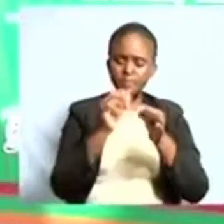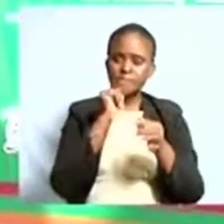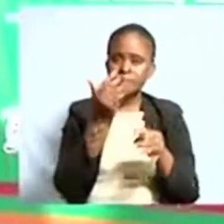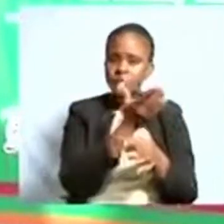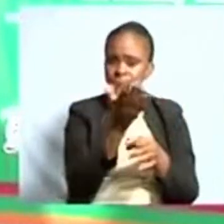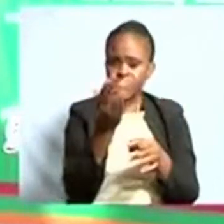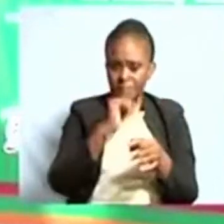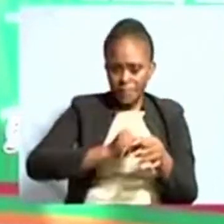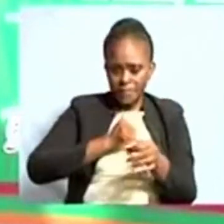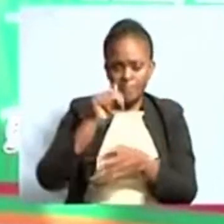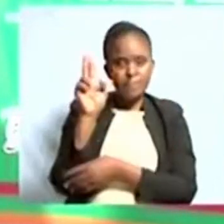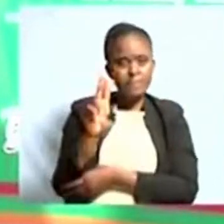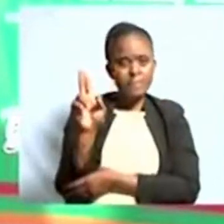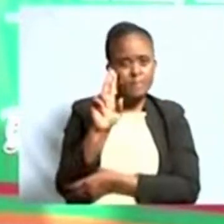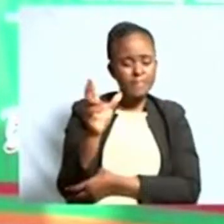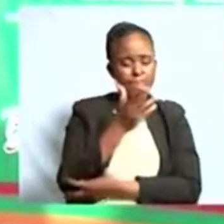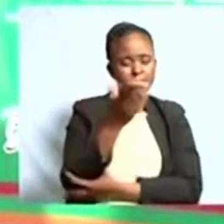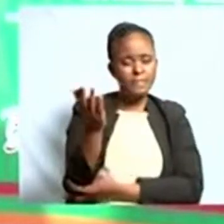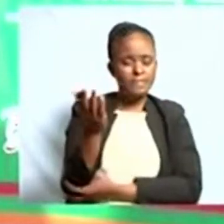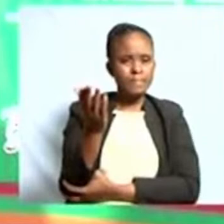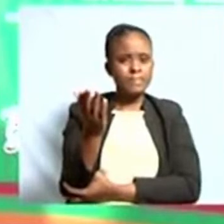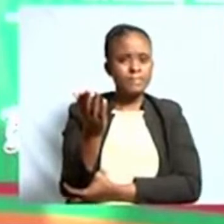use the